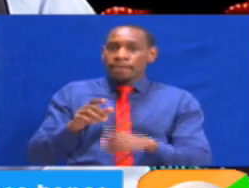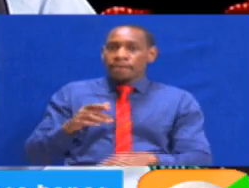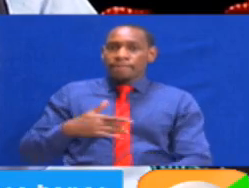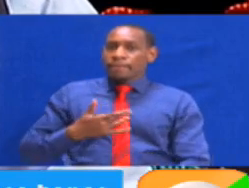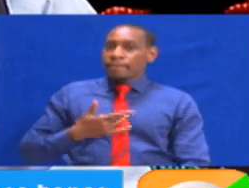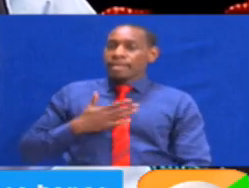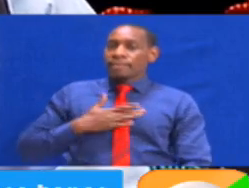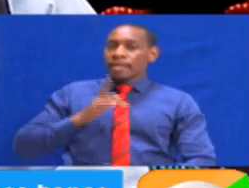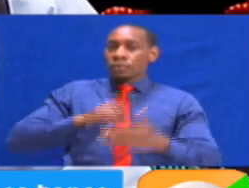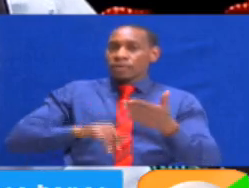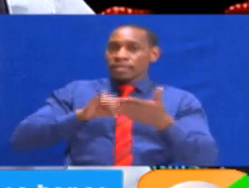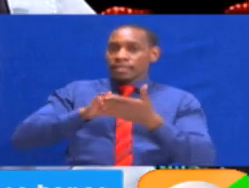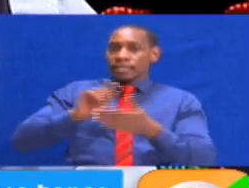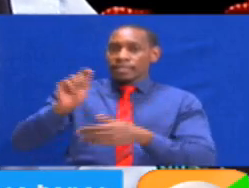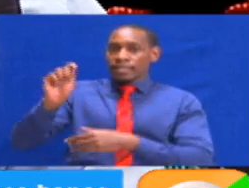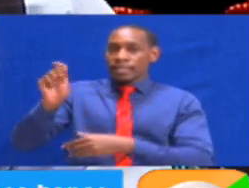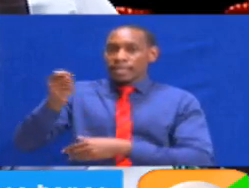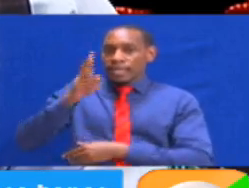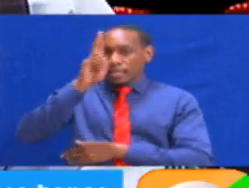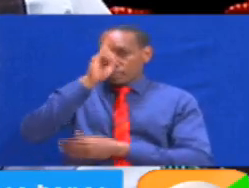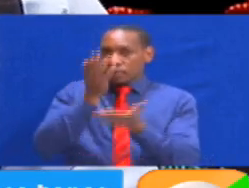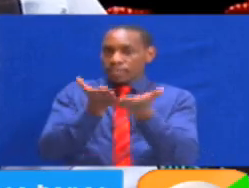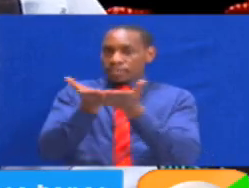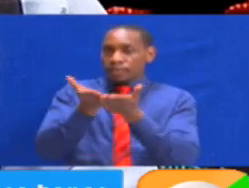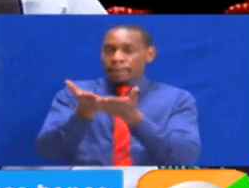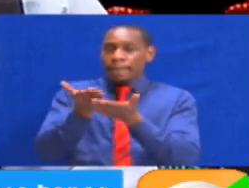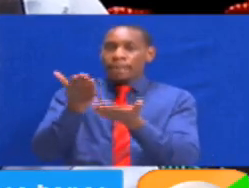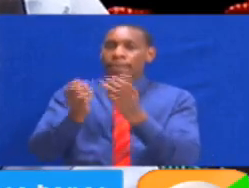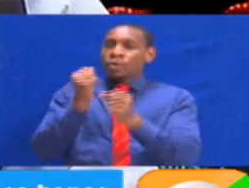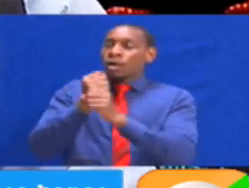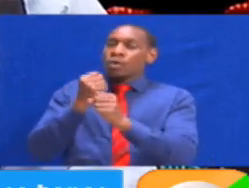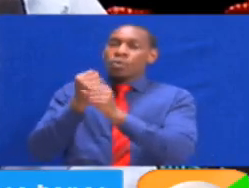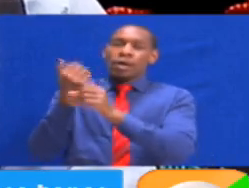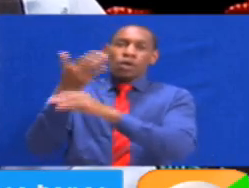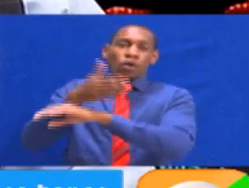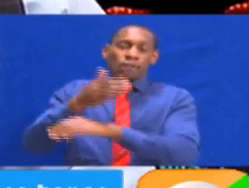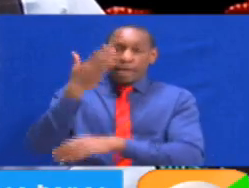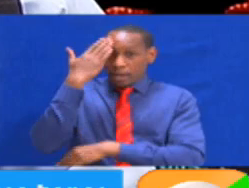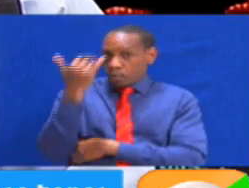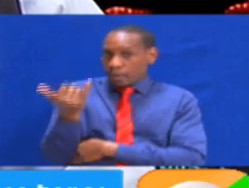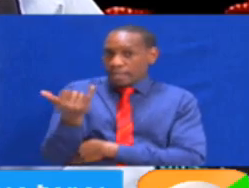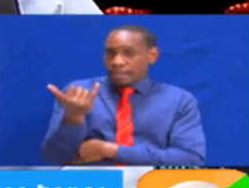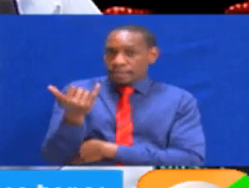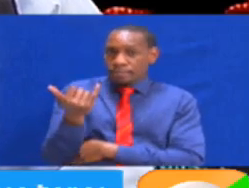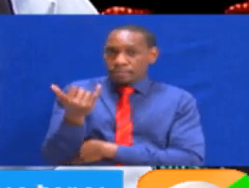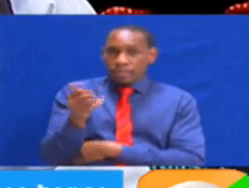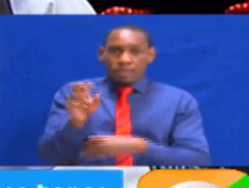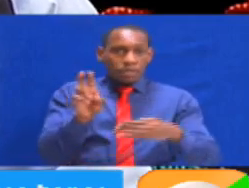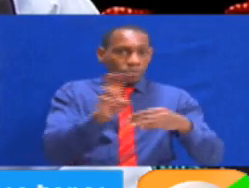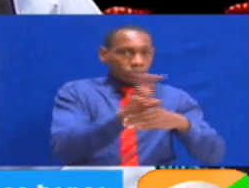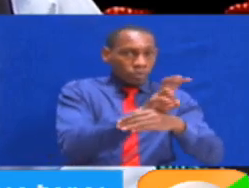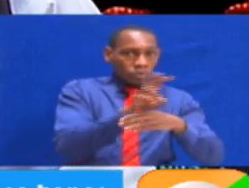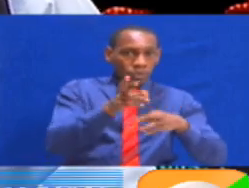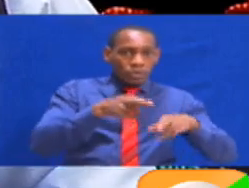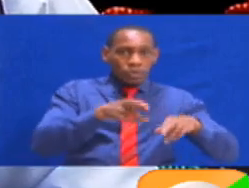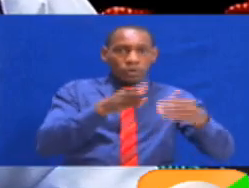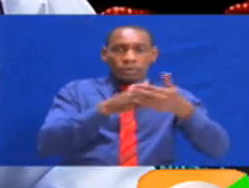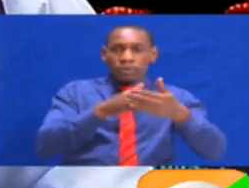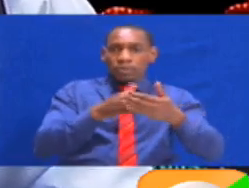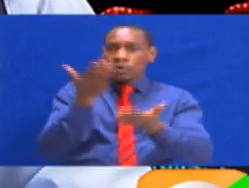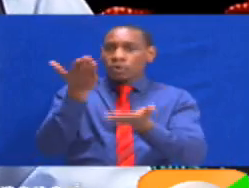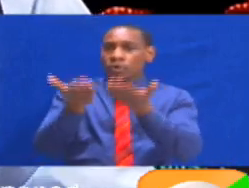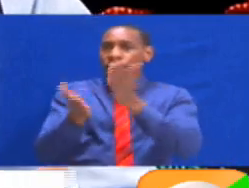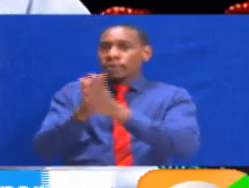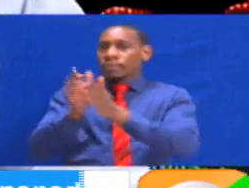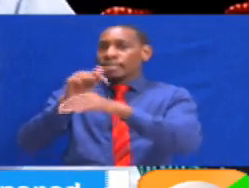is the Kenya Police Service could be overwhelmed, because they are manning more roadblocks than they've ever